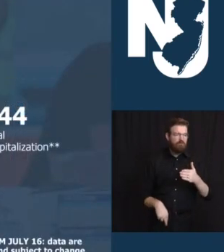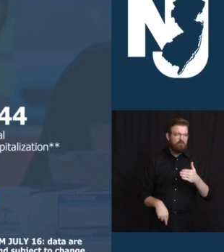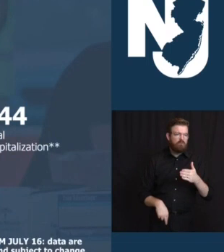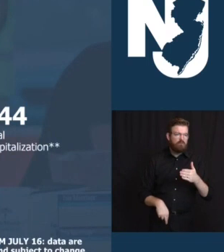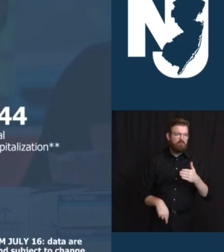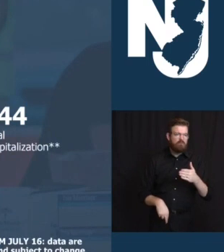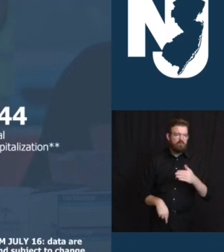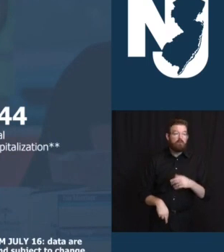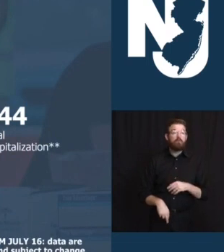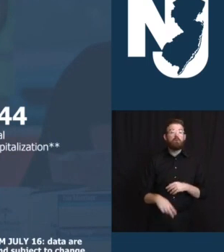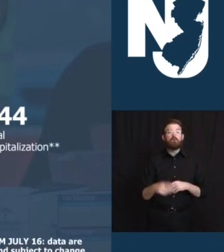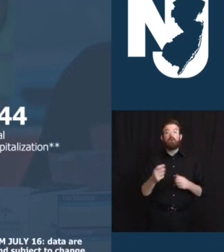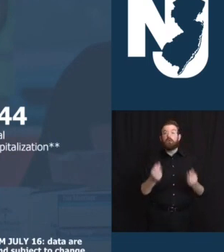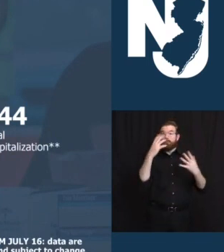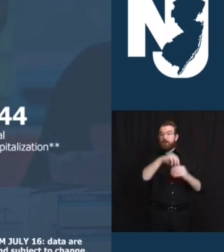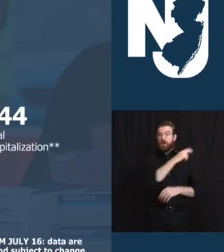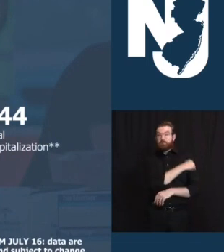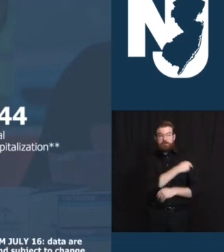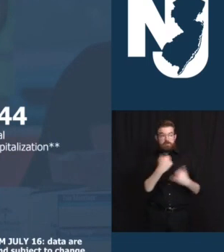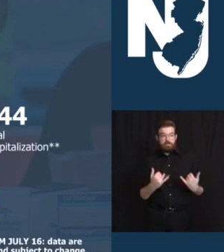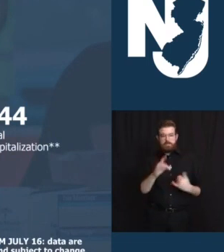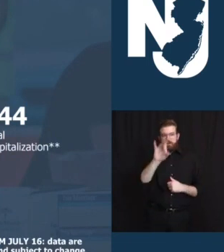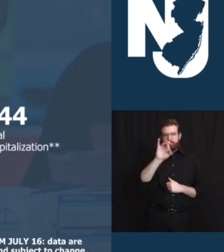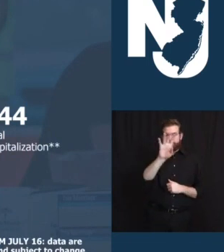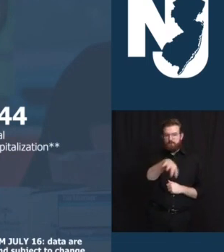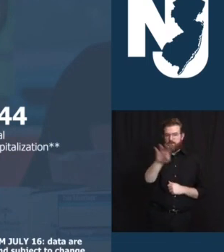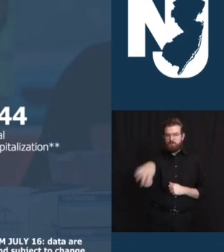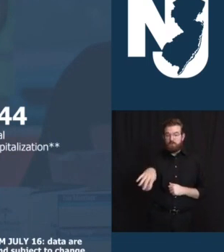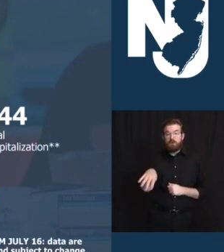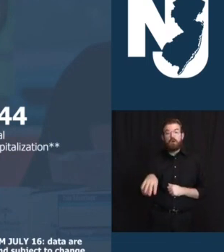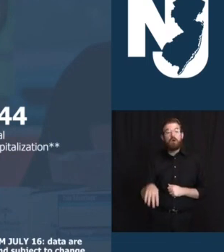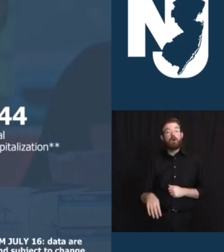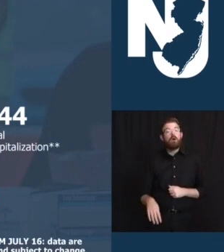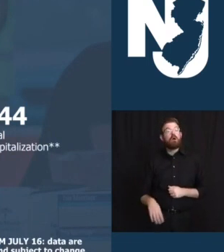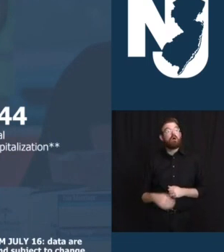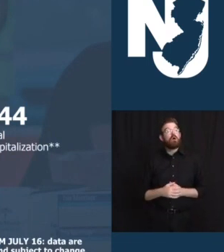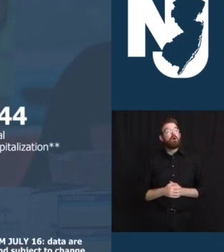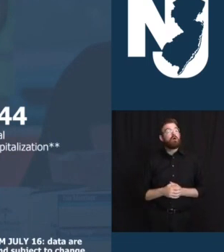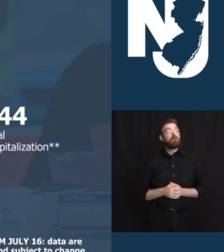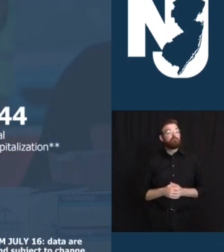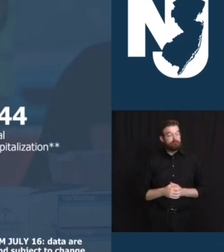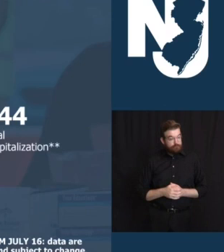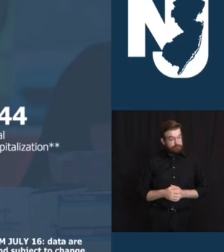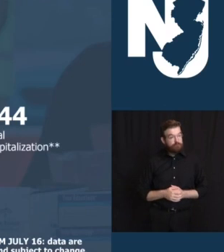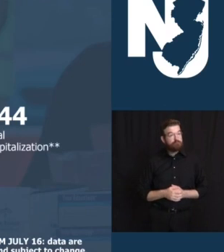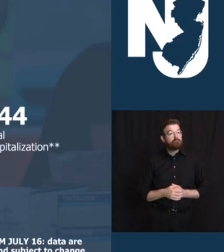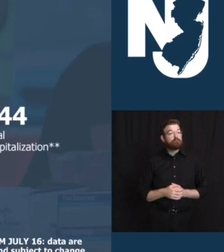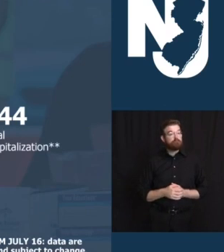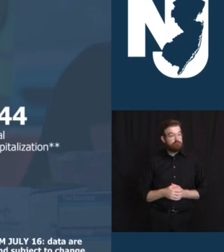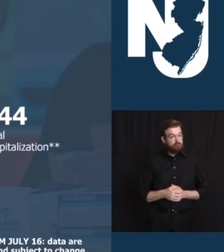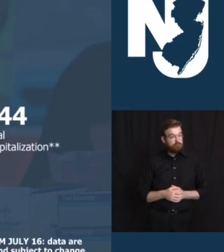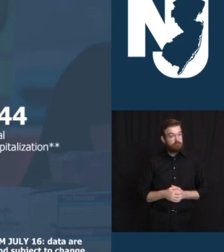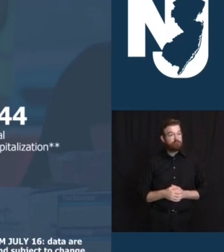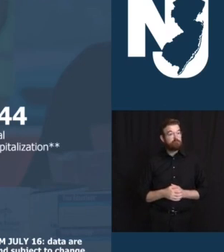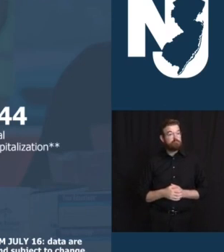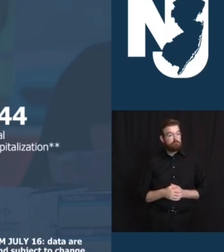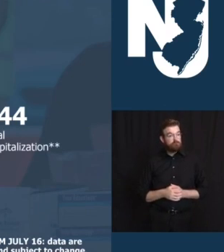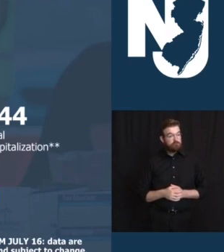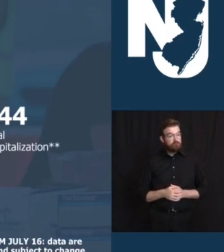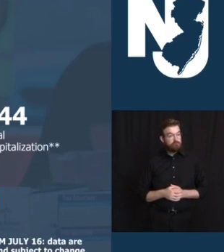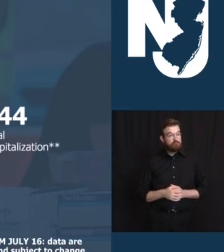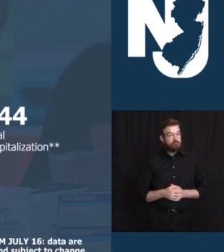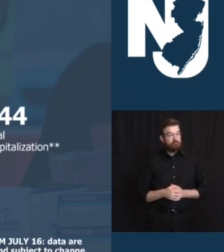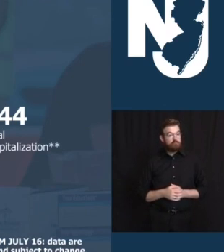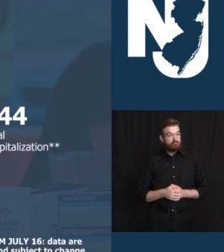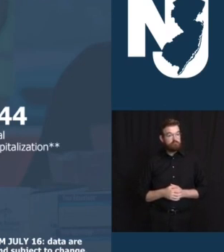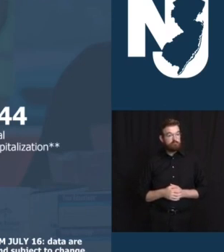total patients yesterday. And Judy, for the first time, we're going to explicitly say today, and I think we'll change the chart as of Monday, if that's okay,